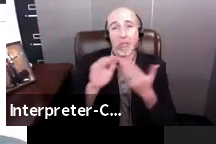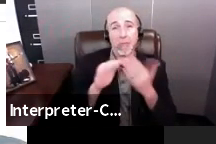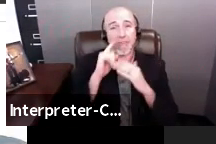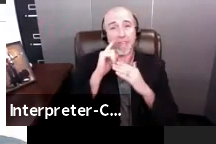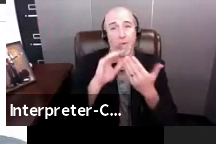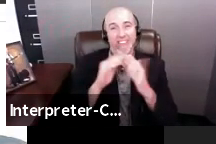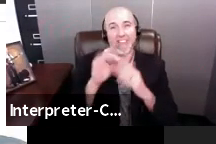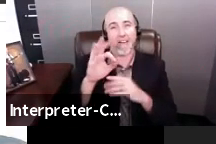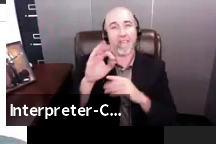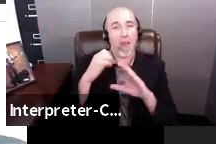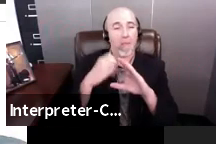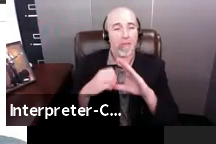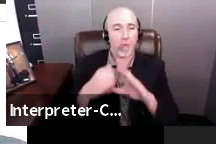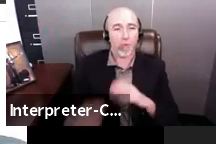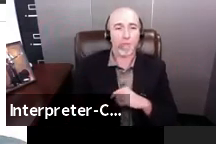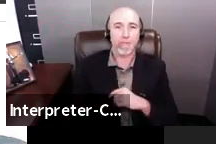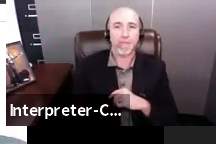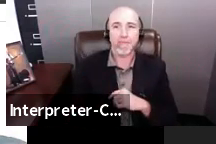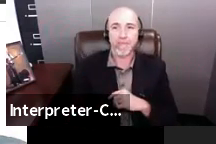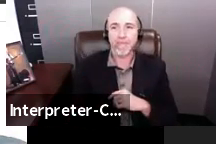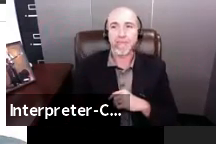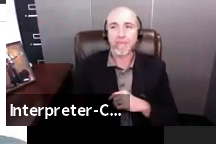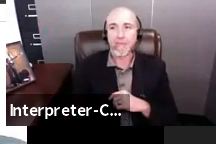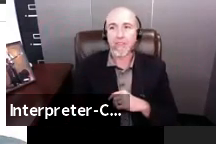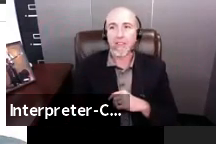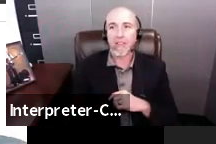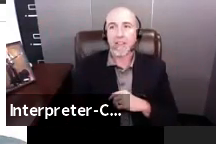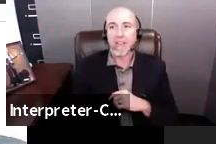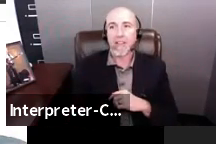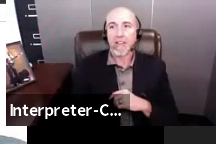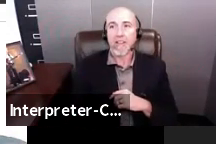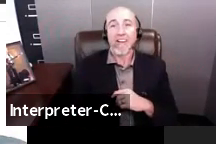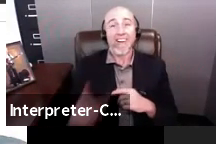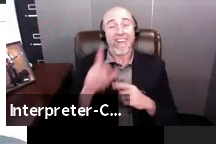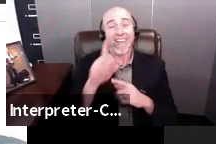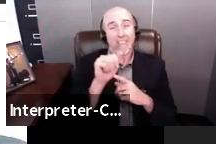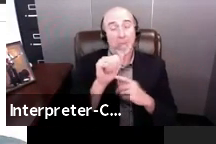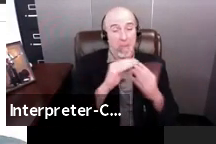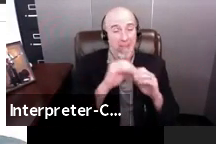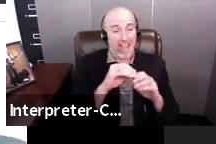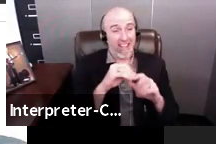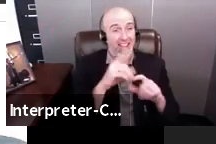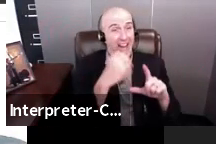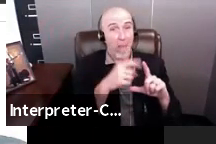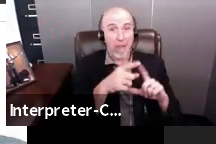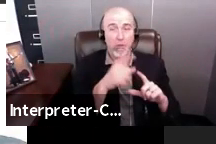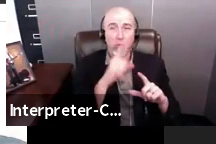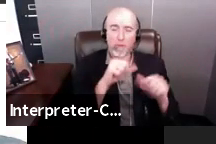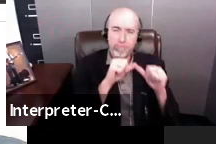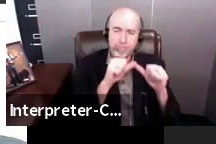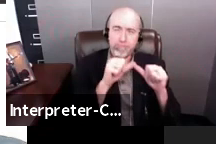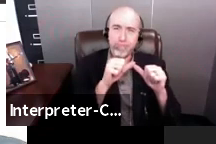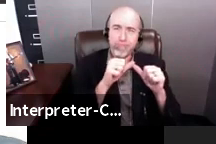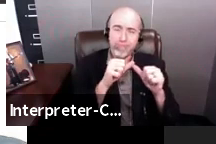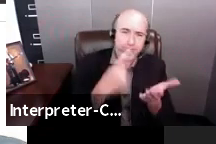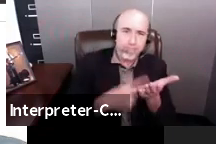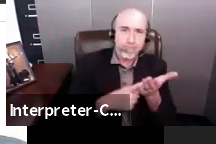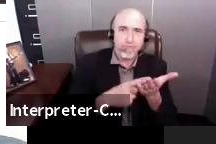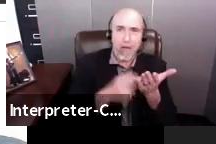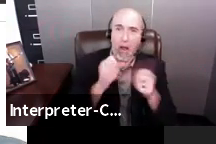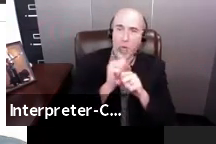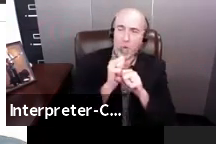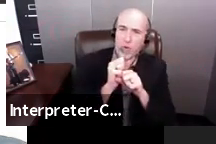of El Paso. The disability community in El Paso maintains ongoing communication with and works